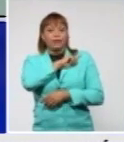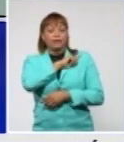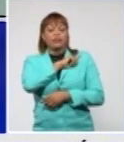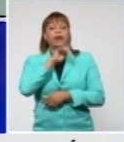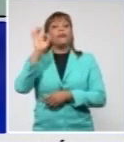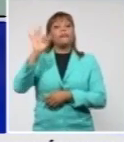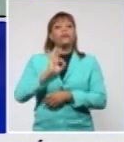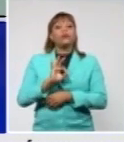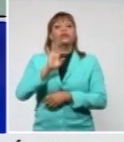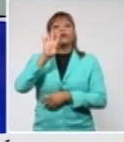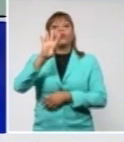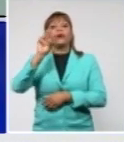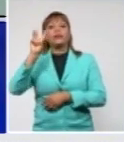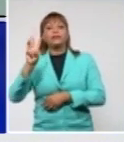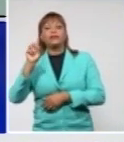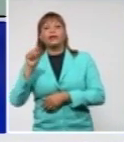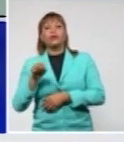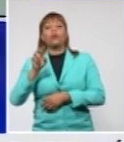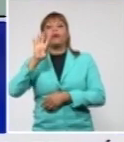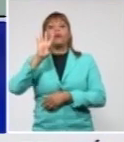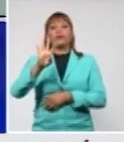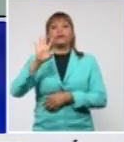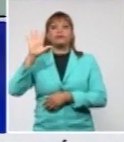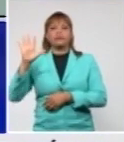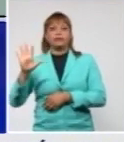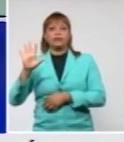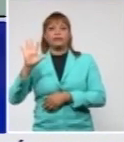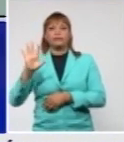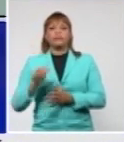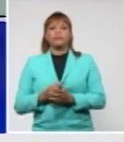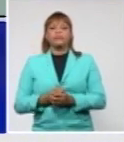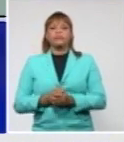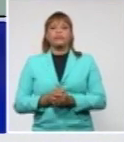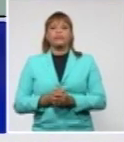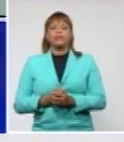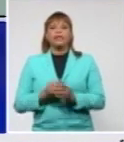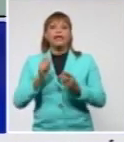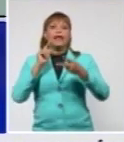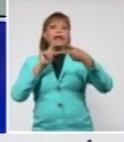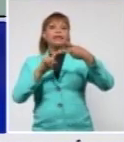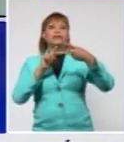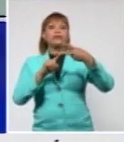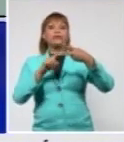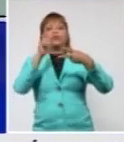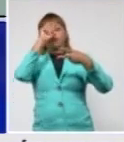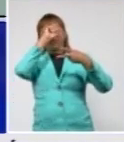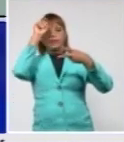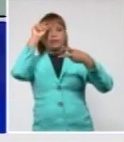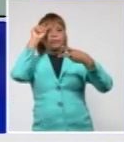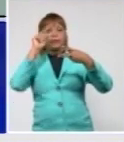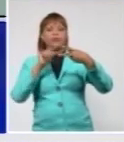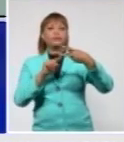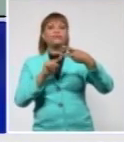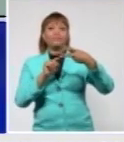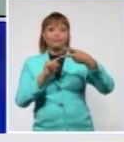days, standing at 43.47. Sancti Spiritus follows